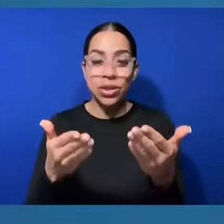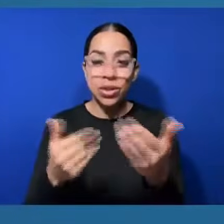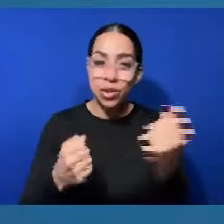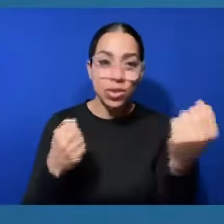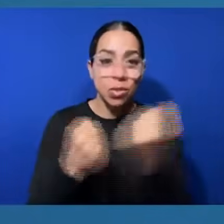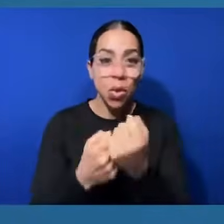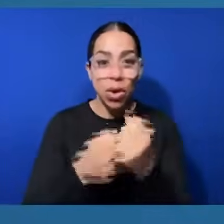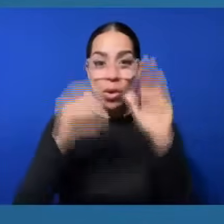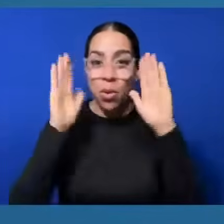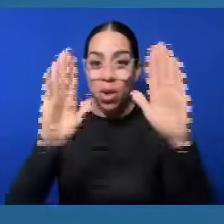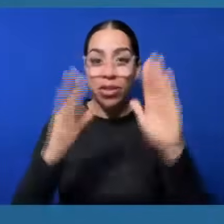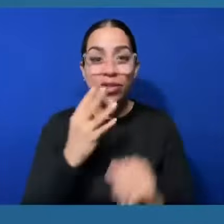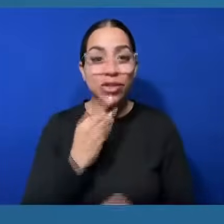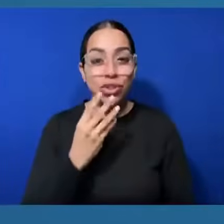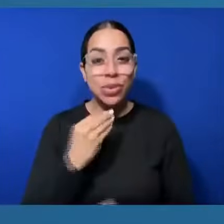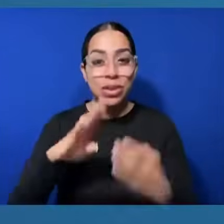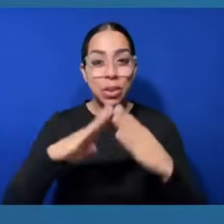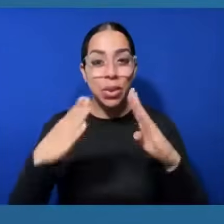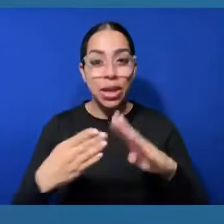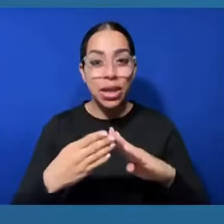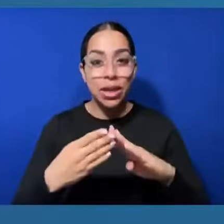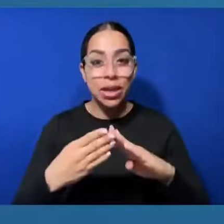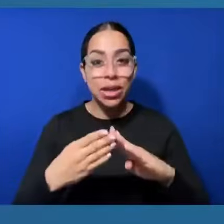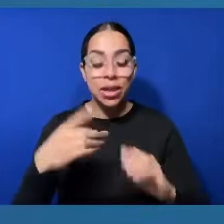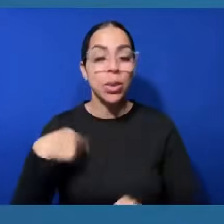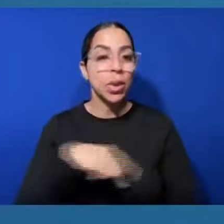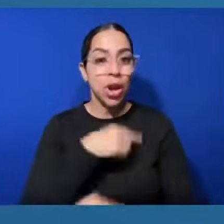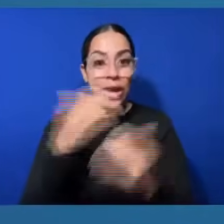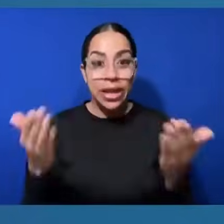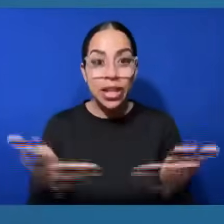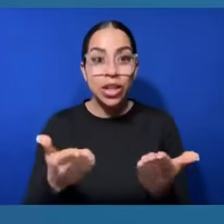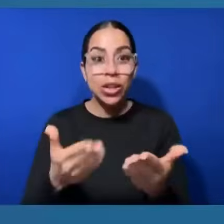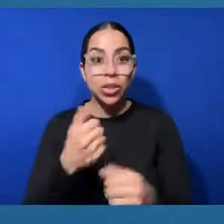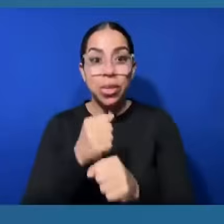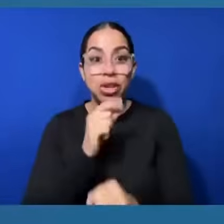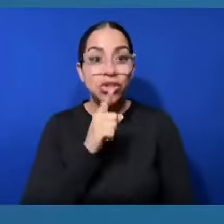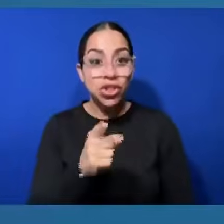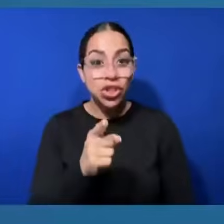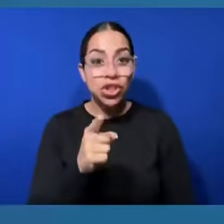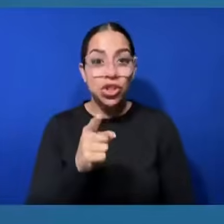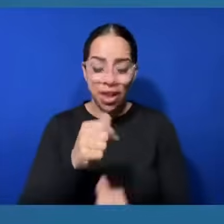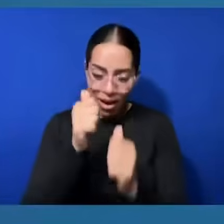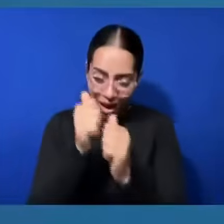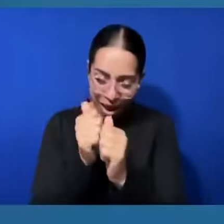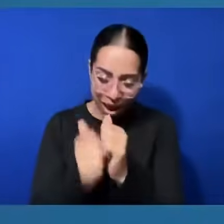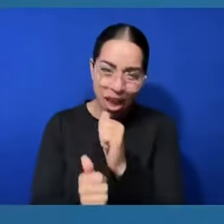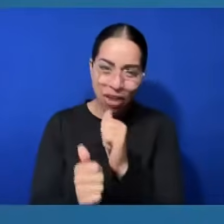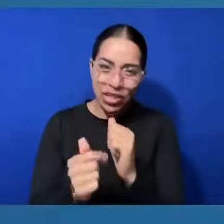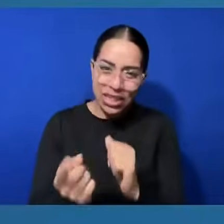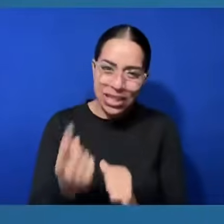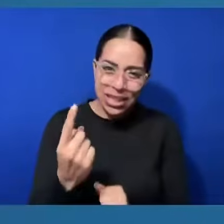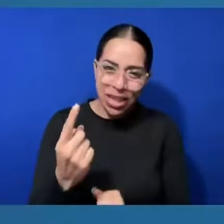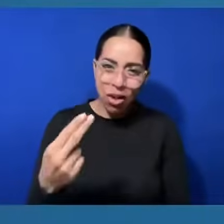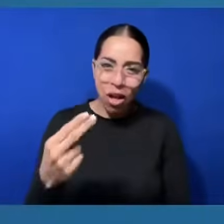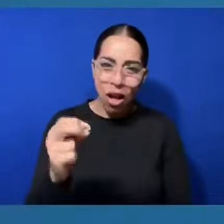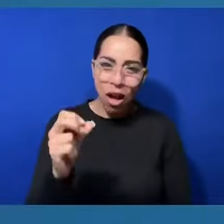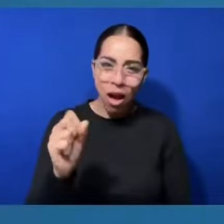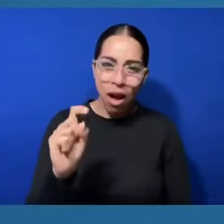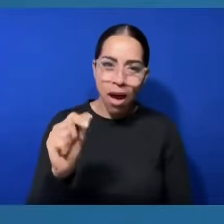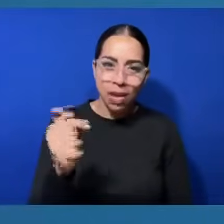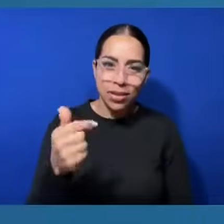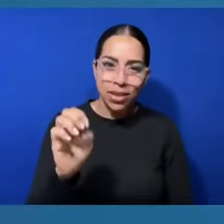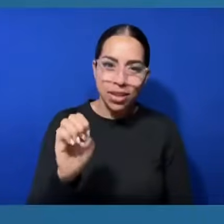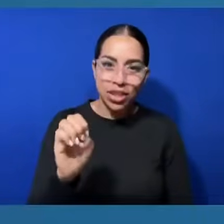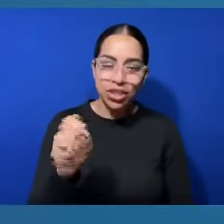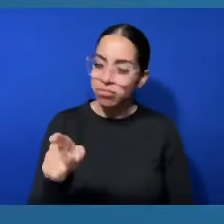Jewish community. We're here to make sure that every single hostage is returned home with their